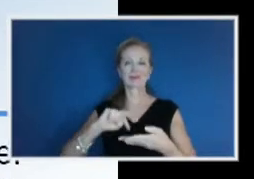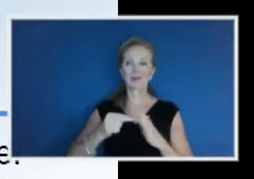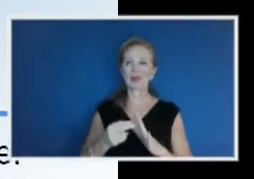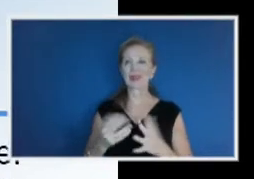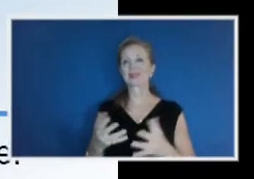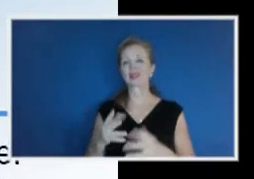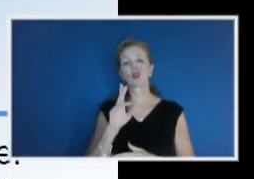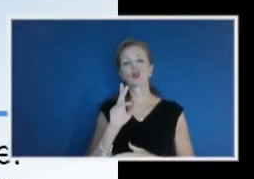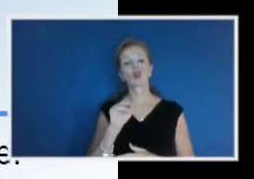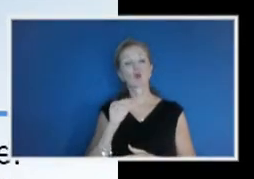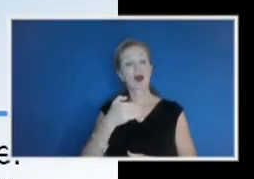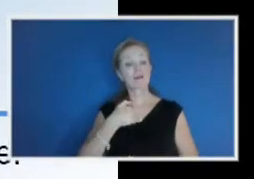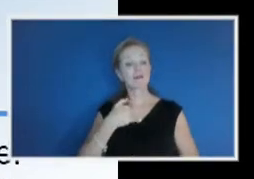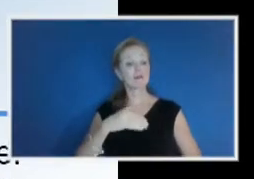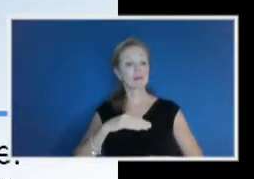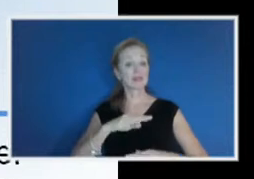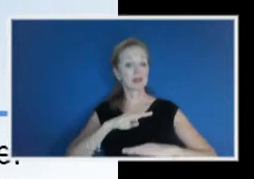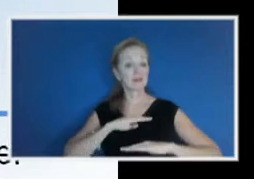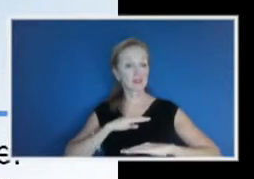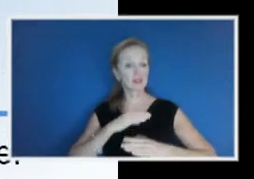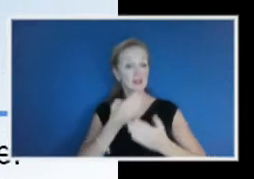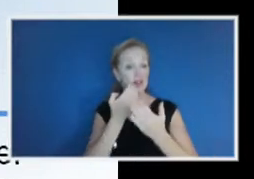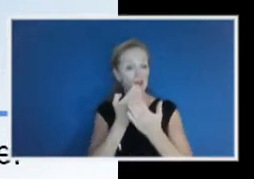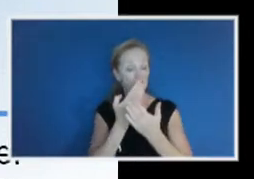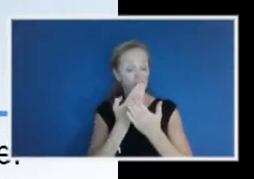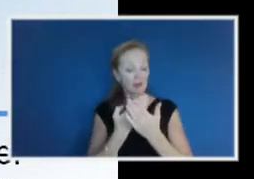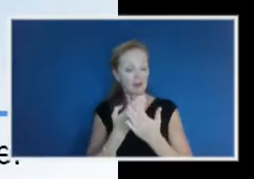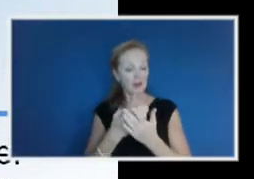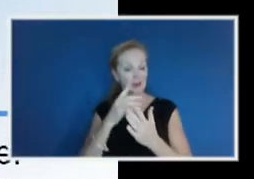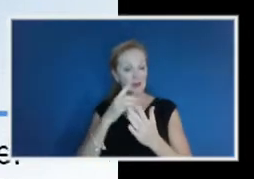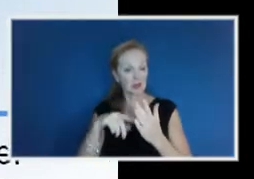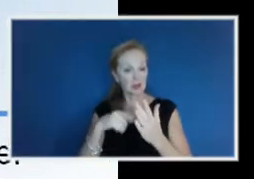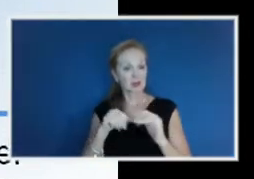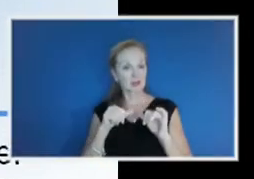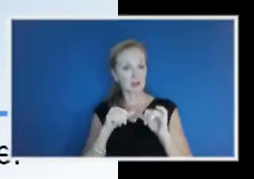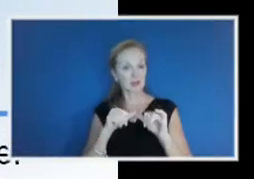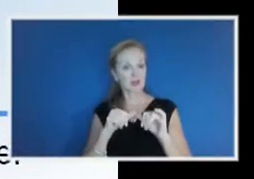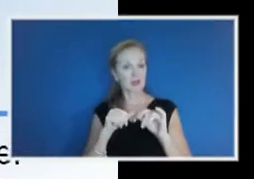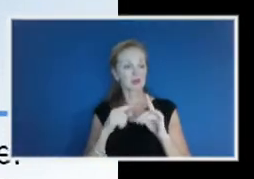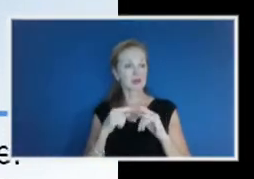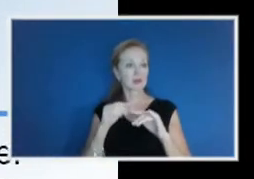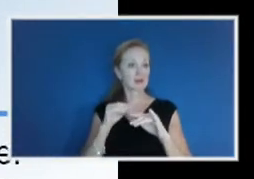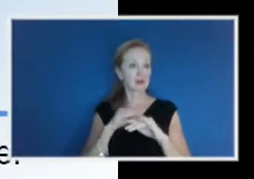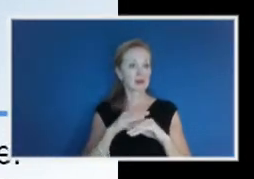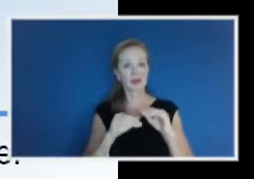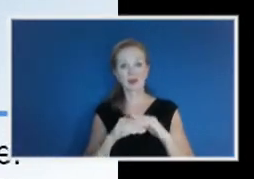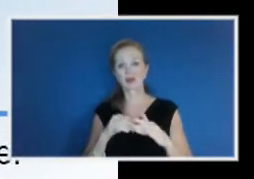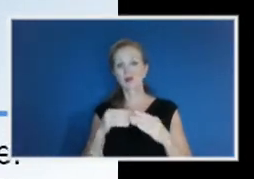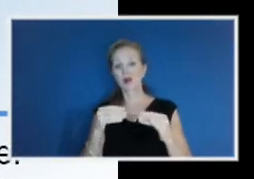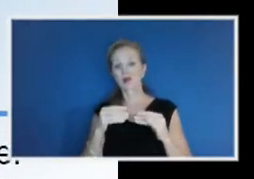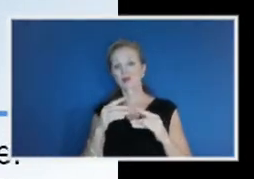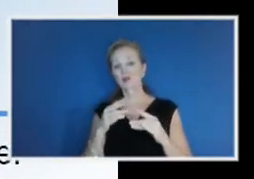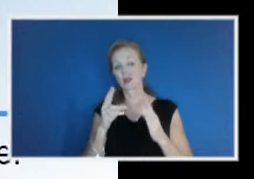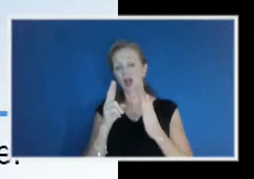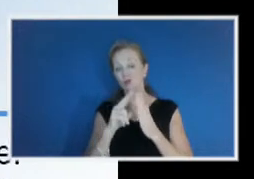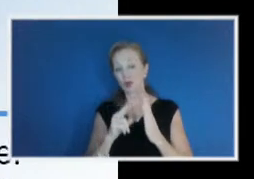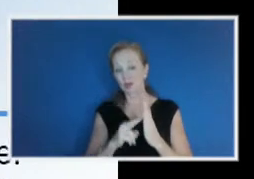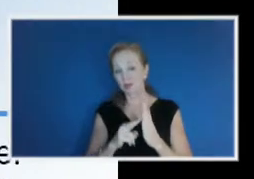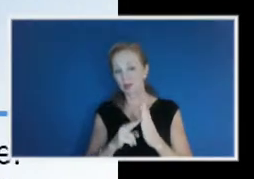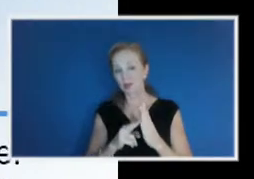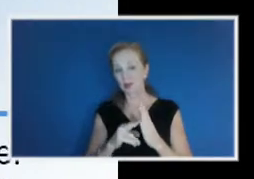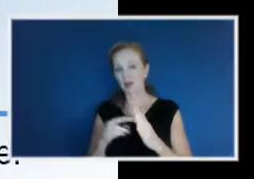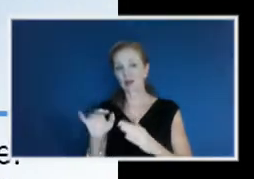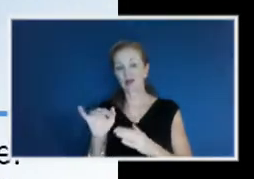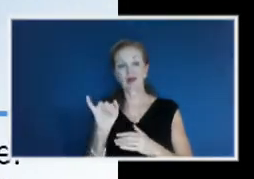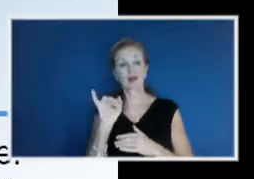have sufficient evidence that discrimination still continues to infect the market for your contracts such that